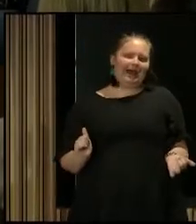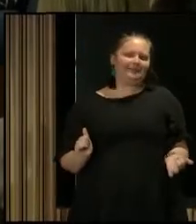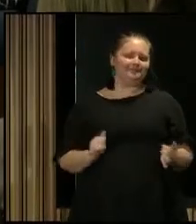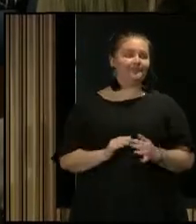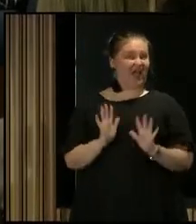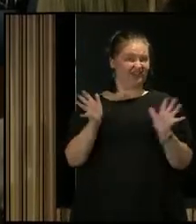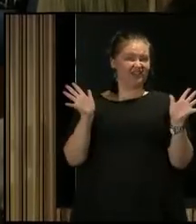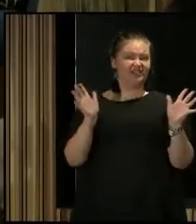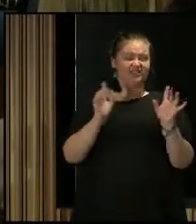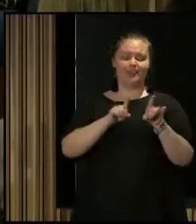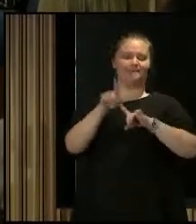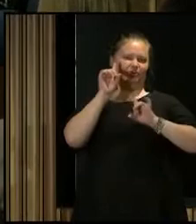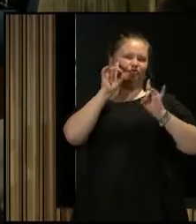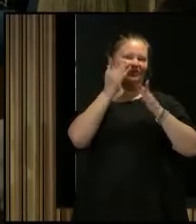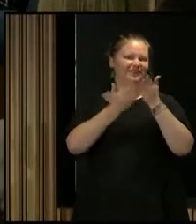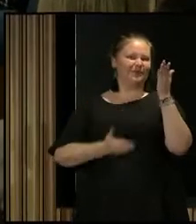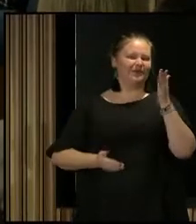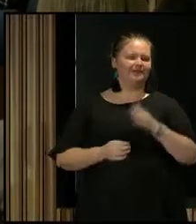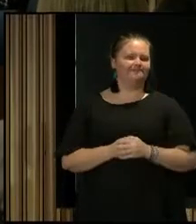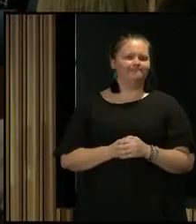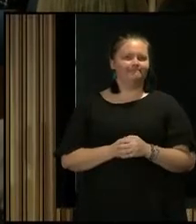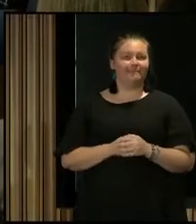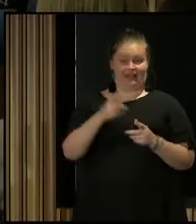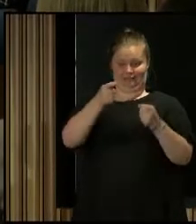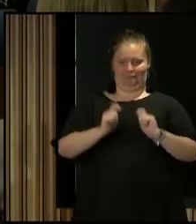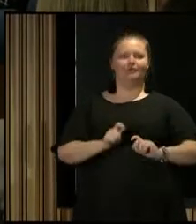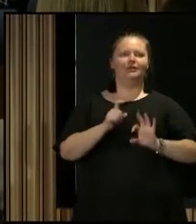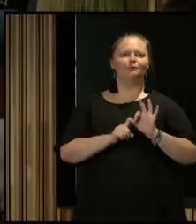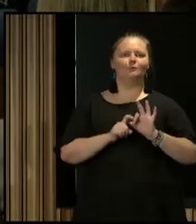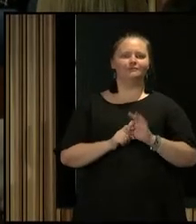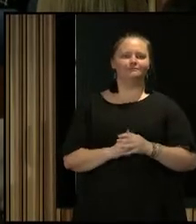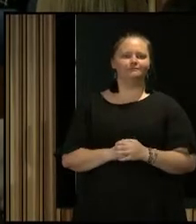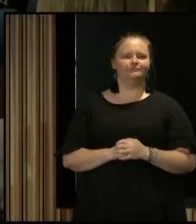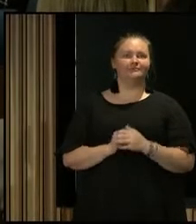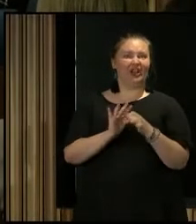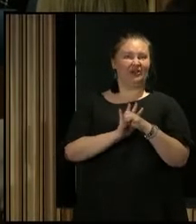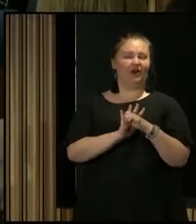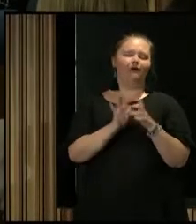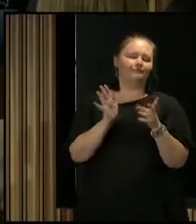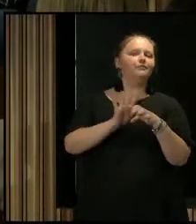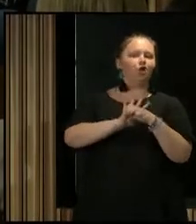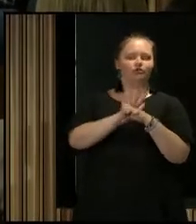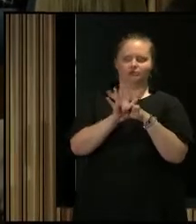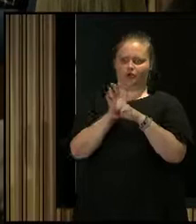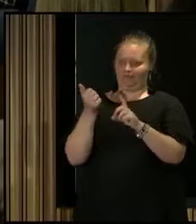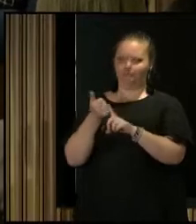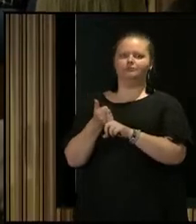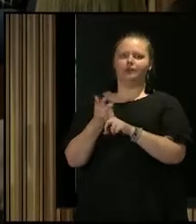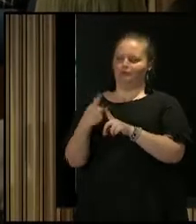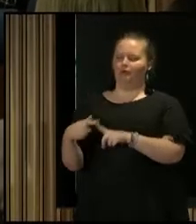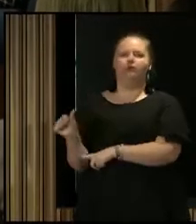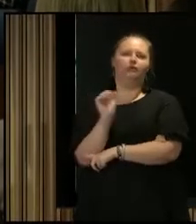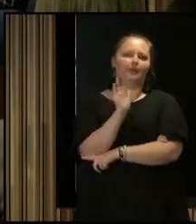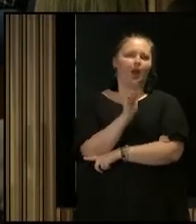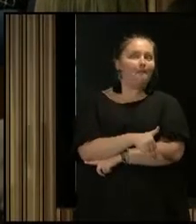And that's it. That's the craziest one. And then almost immediately after that, COVID hit and you had to come home. Yeah, I